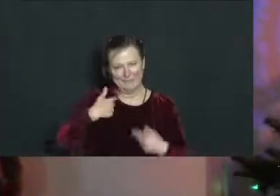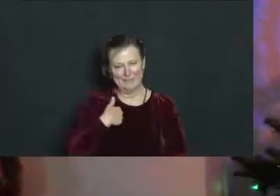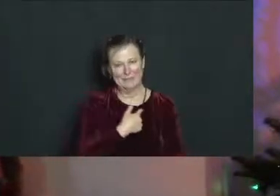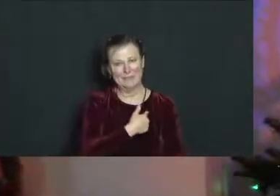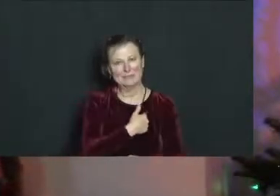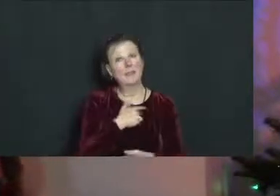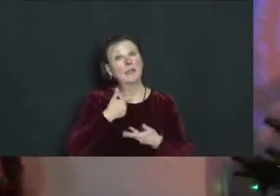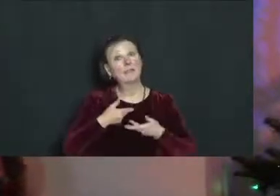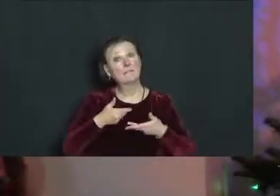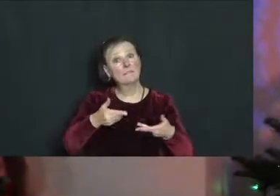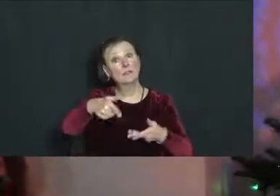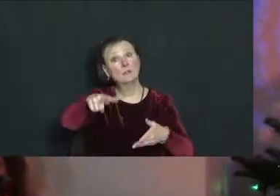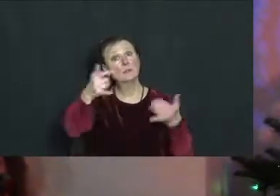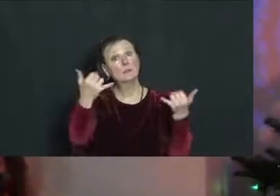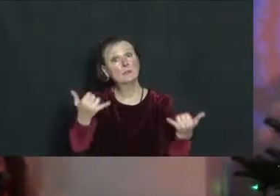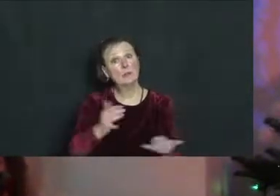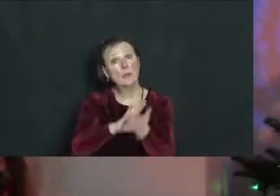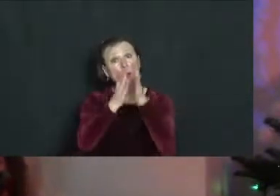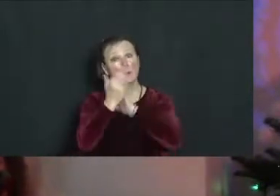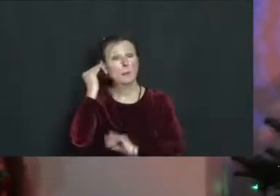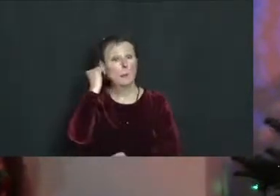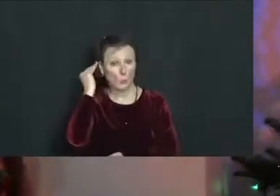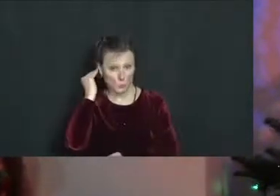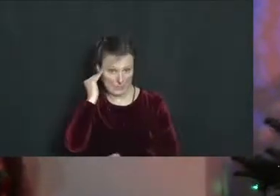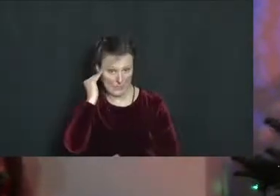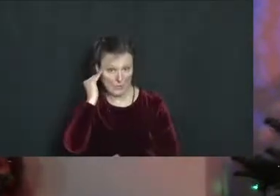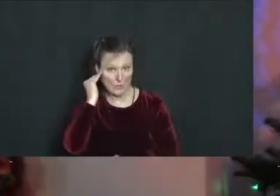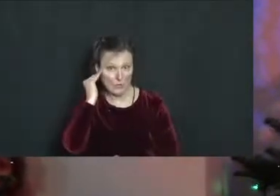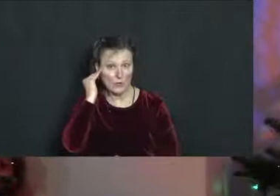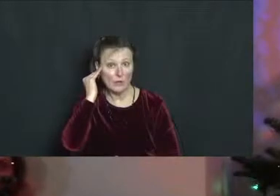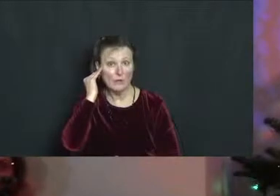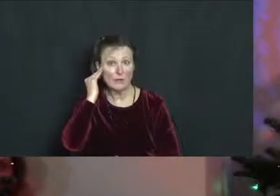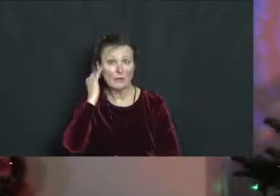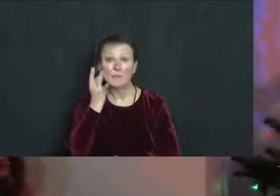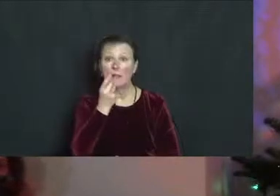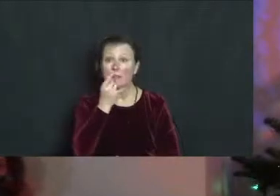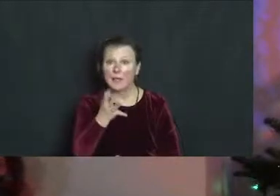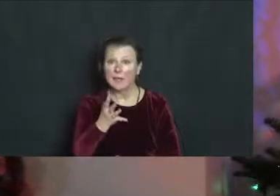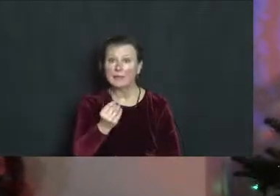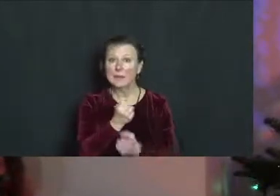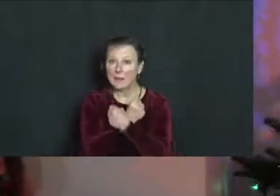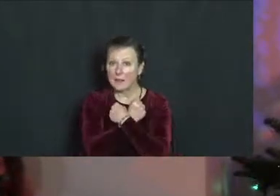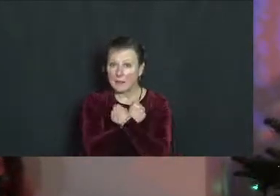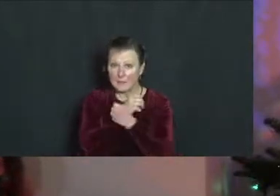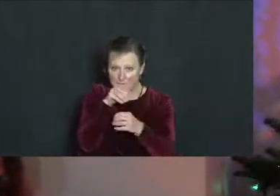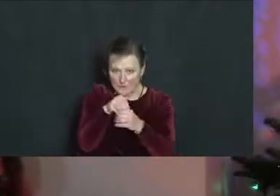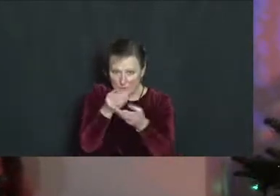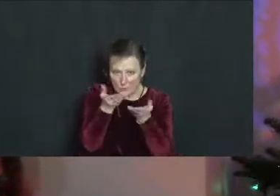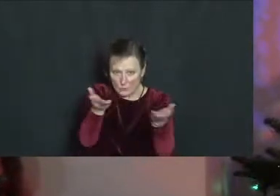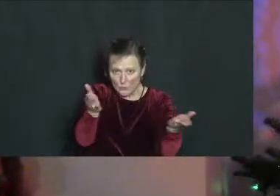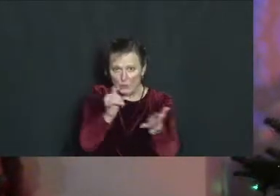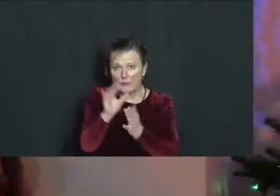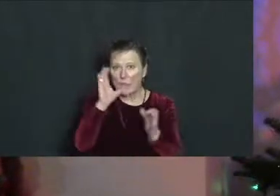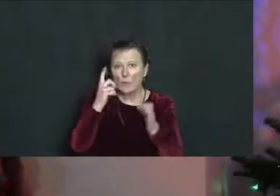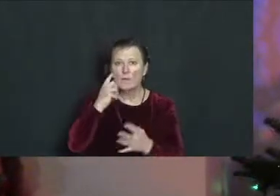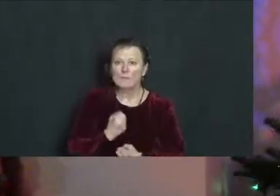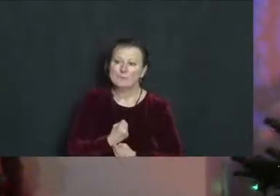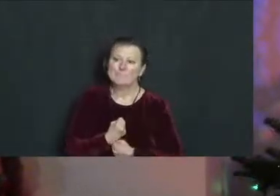And I invite you now to become aware of the light and love within you that seeks expression.